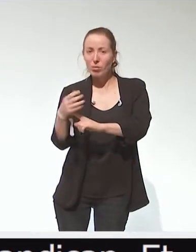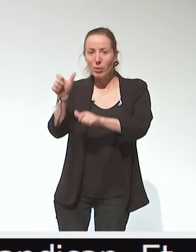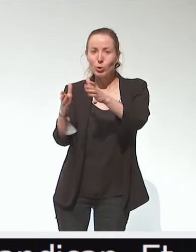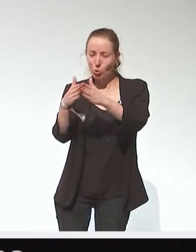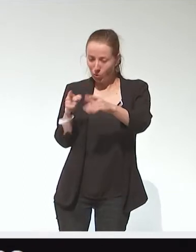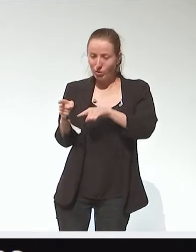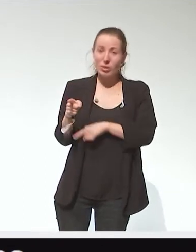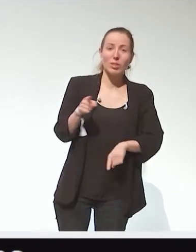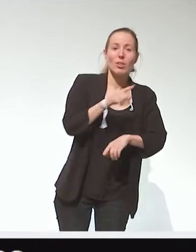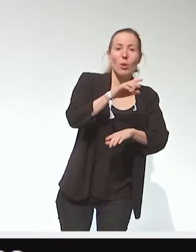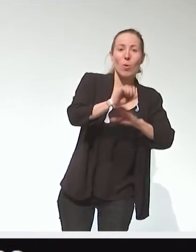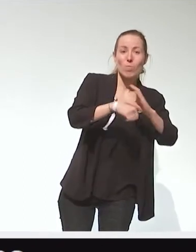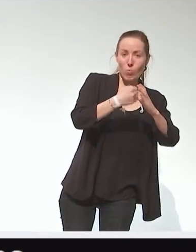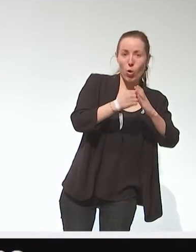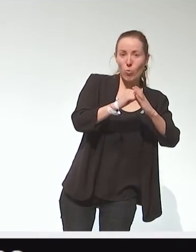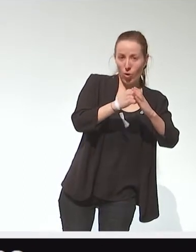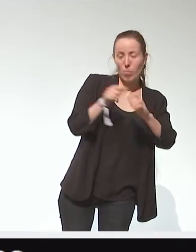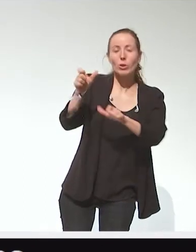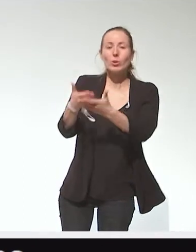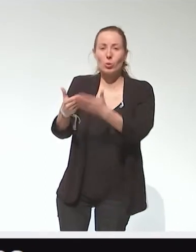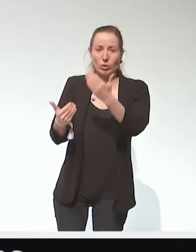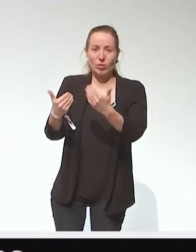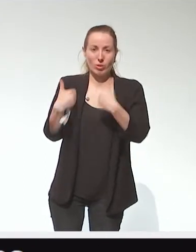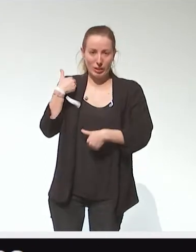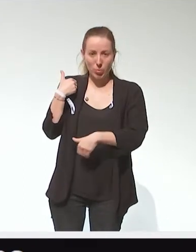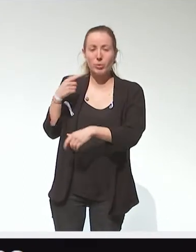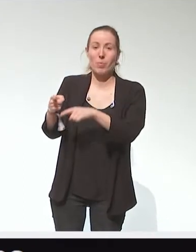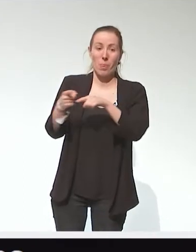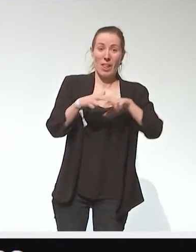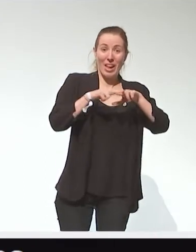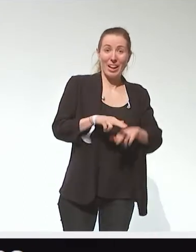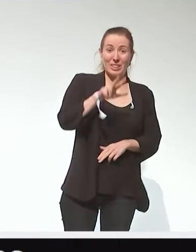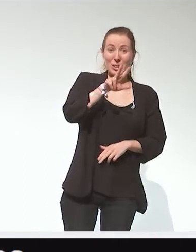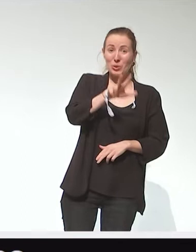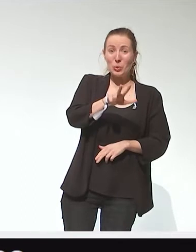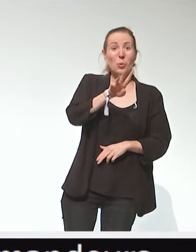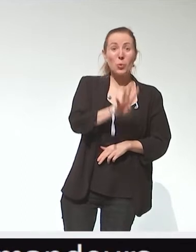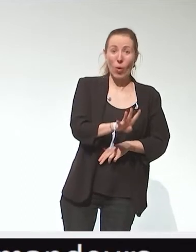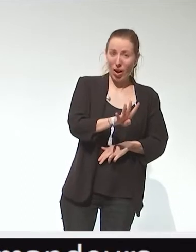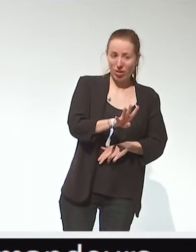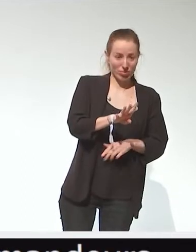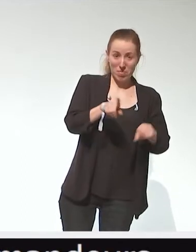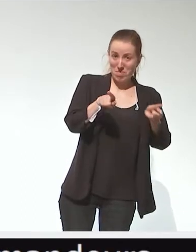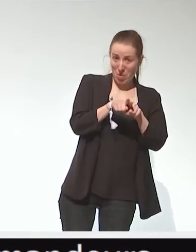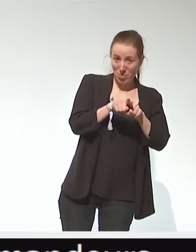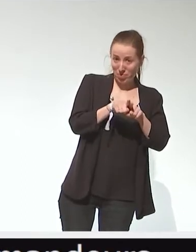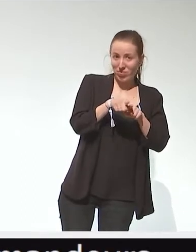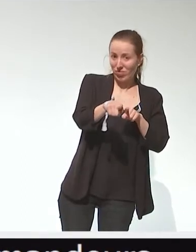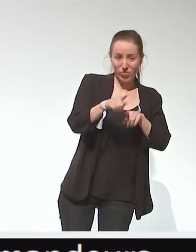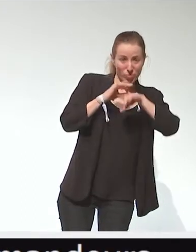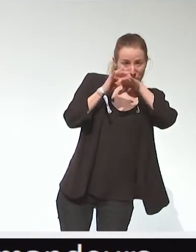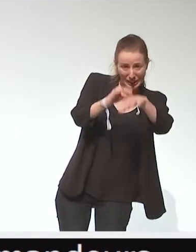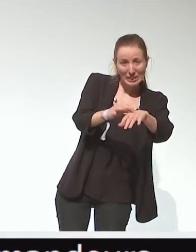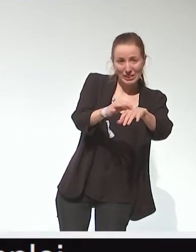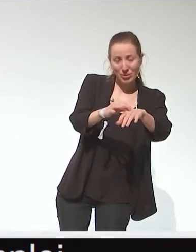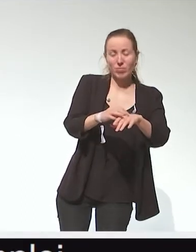associations used to support a quarter of the job seekers and Pôle emploi the other three quarters